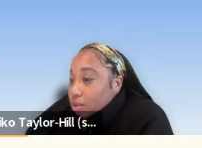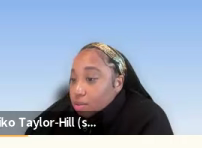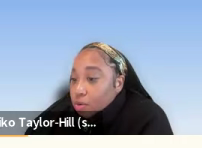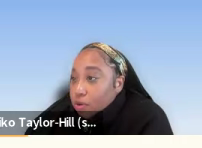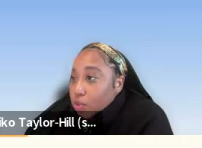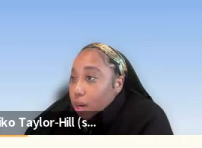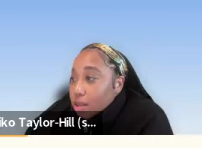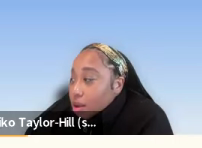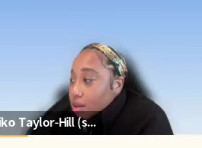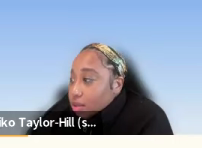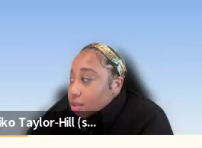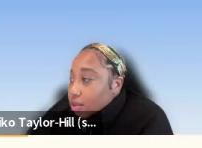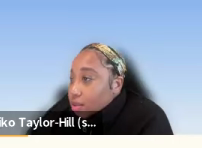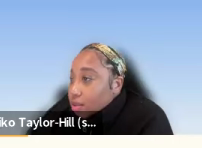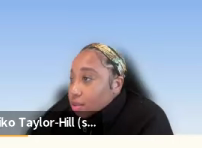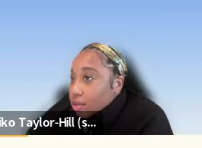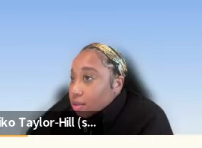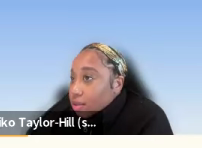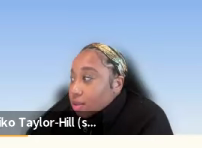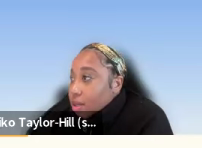to move us right along.